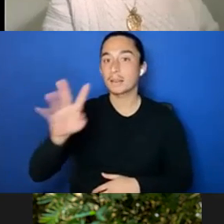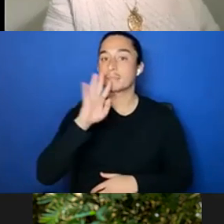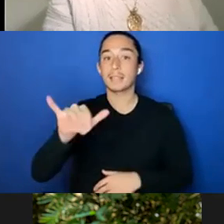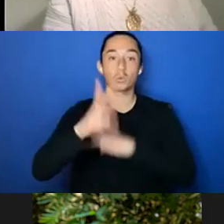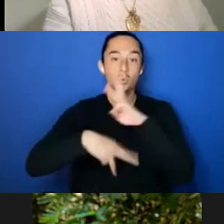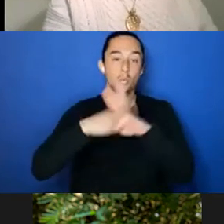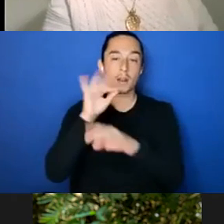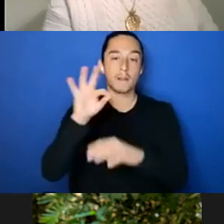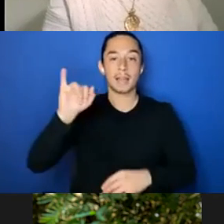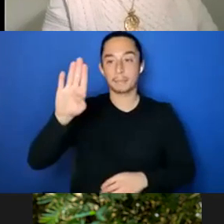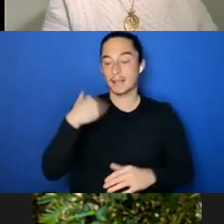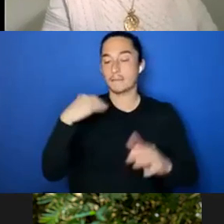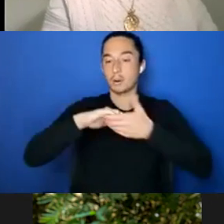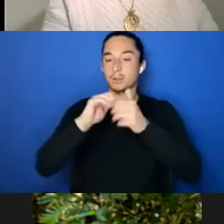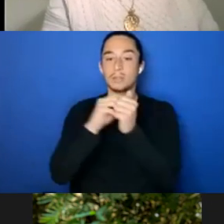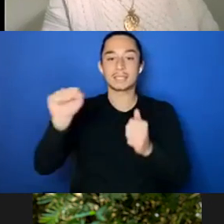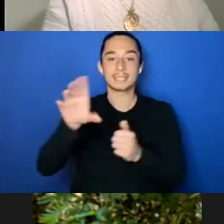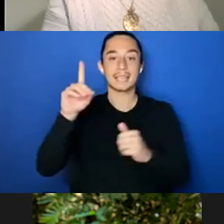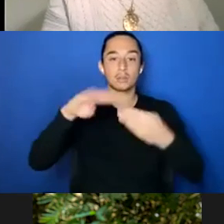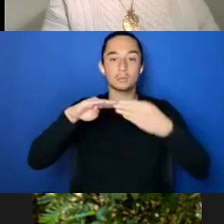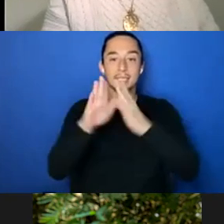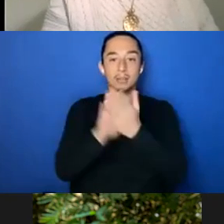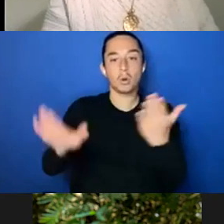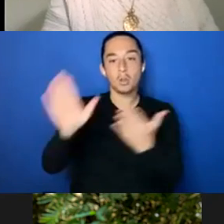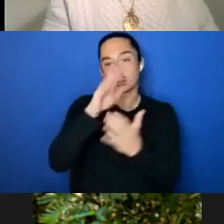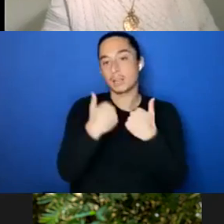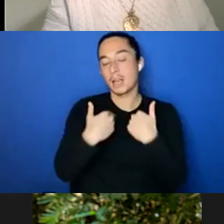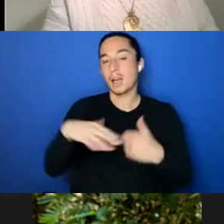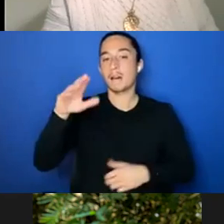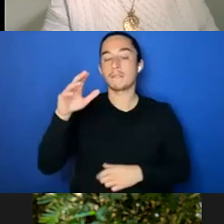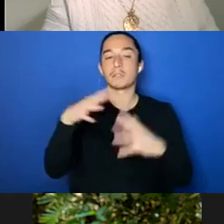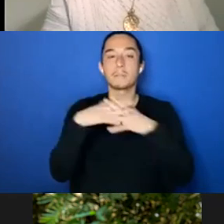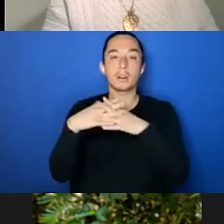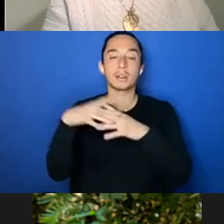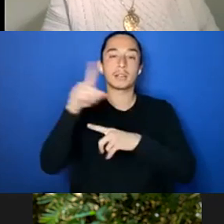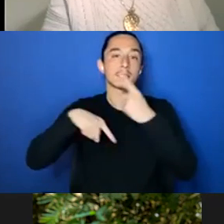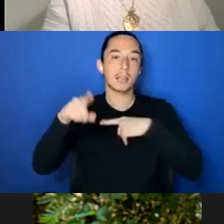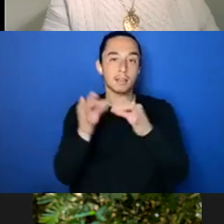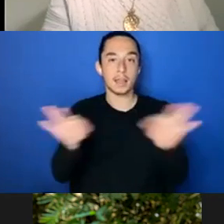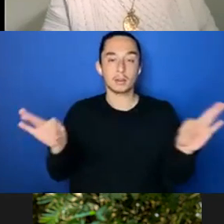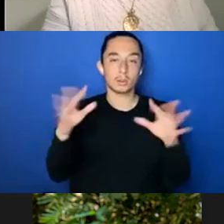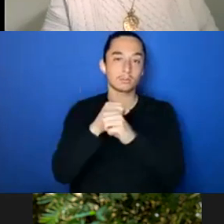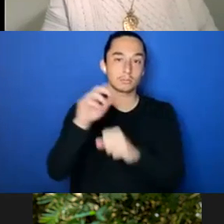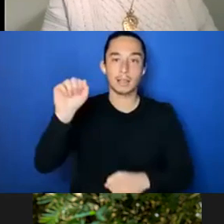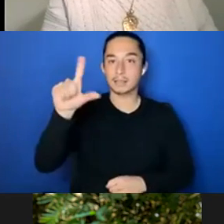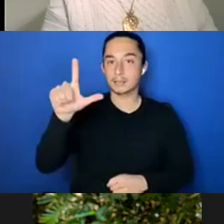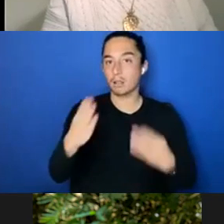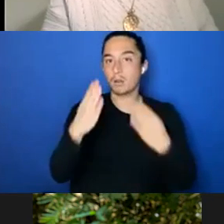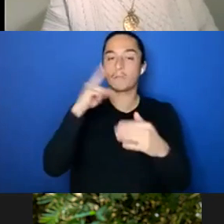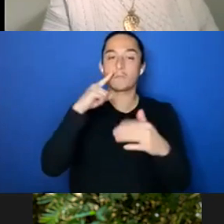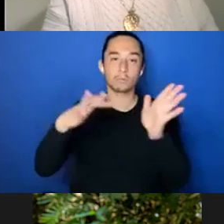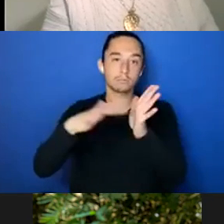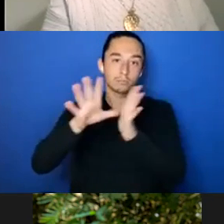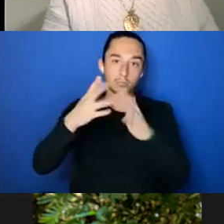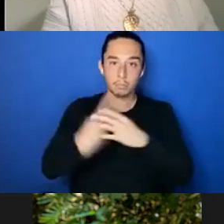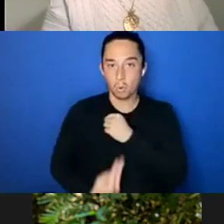San Diego City College, where we host currently right now American Sign Language that is offered to our 11th and 12th graders, as well